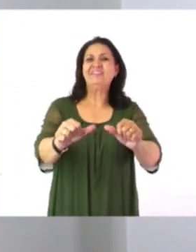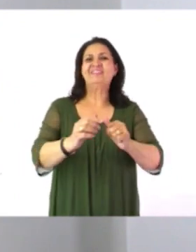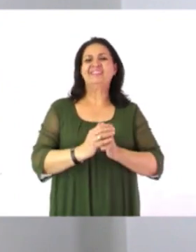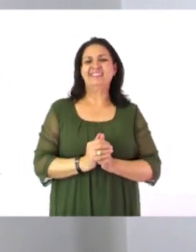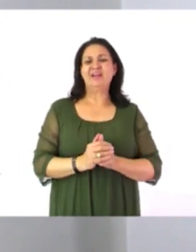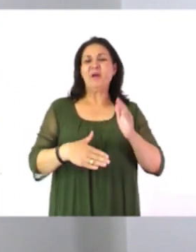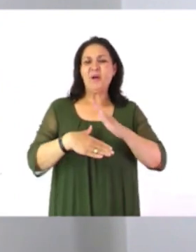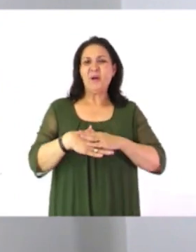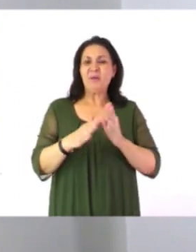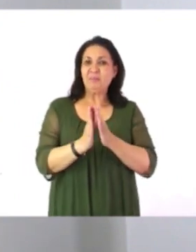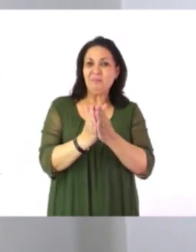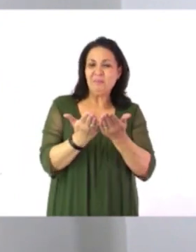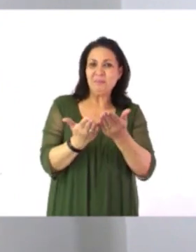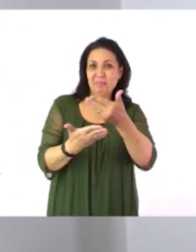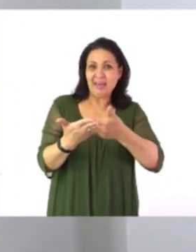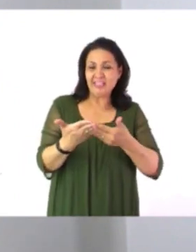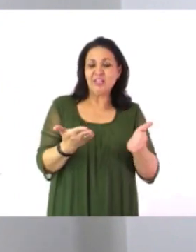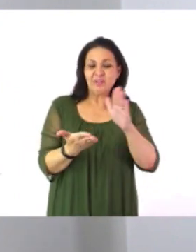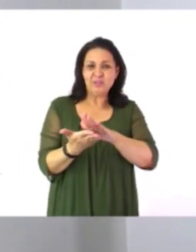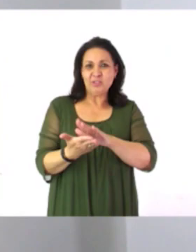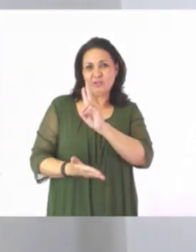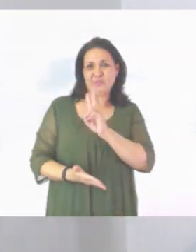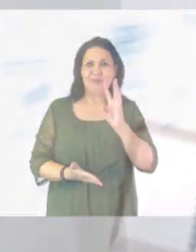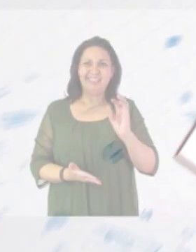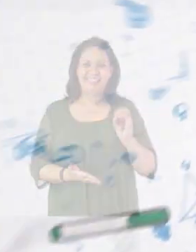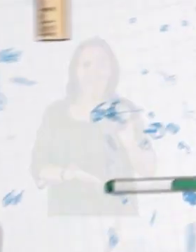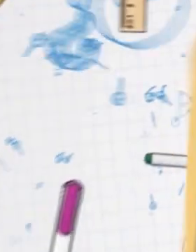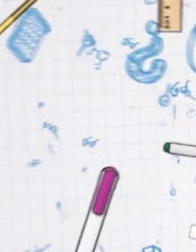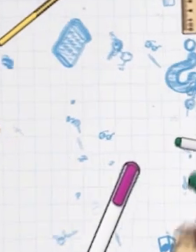on page 20. Thank you.